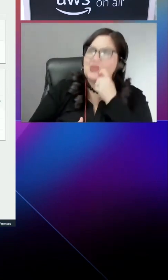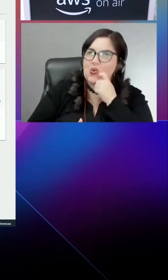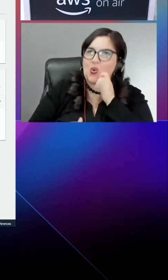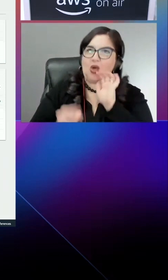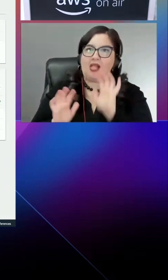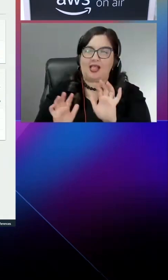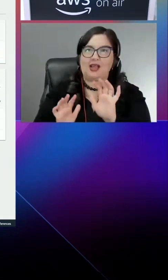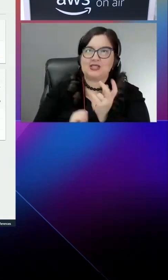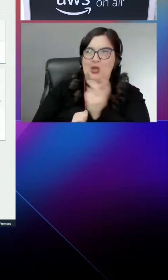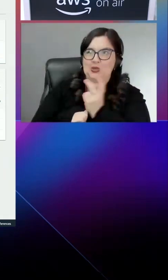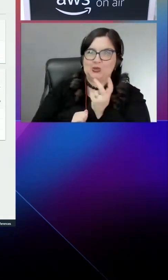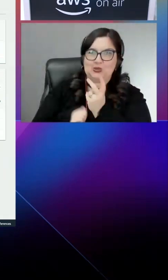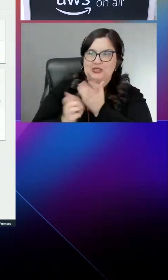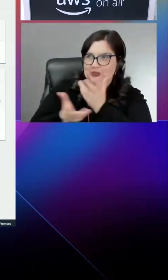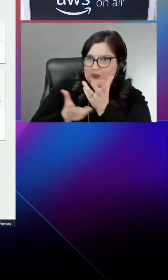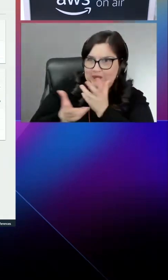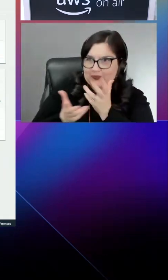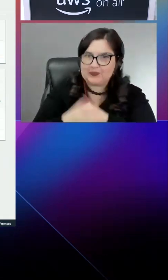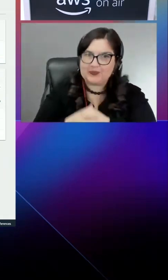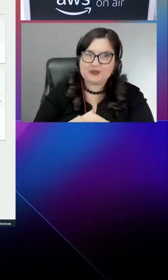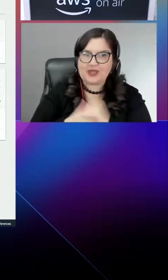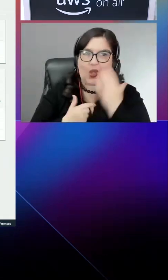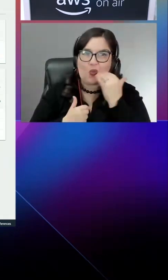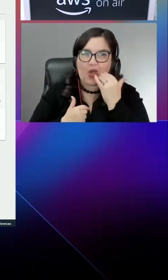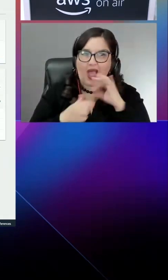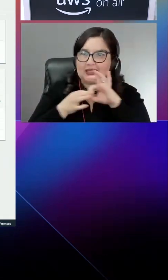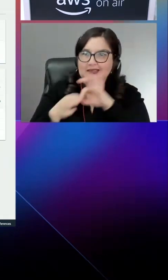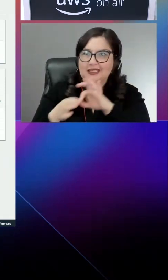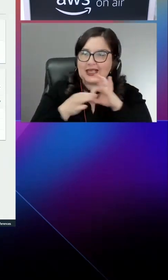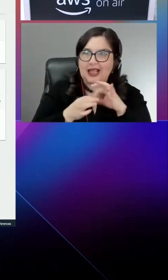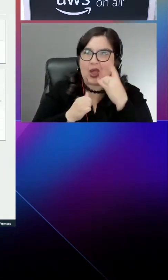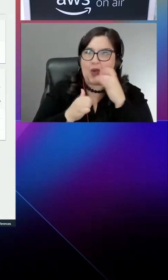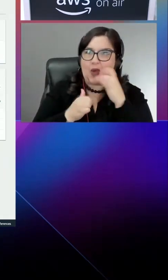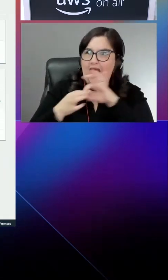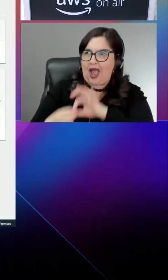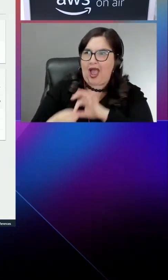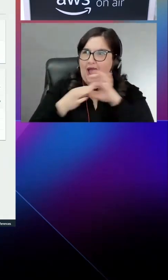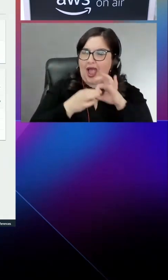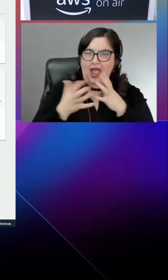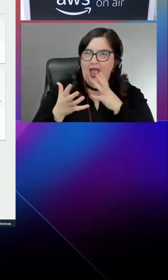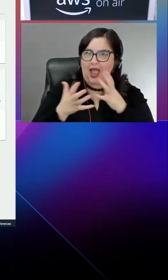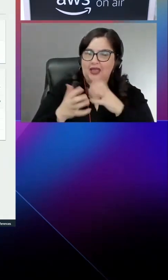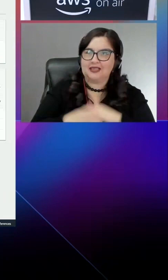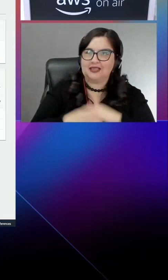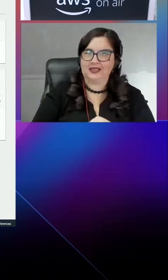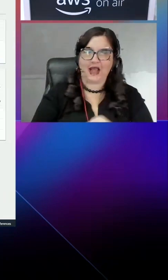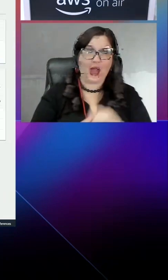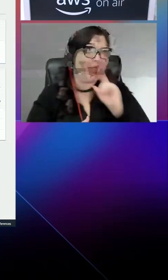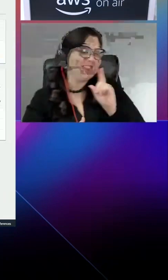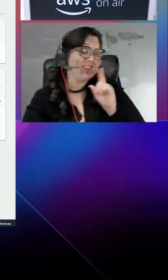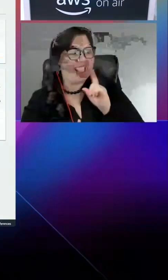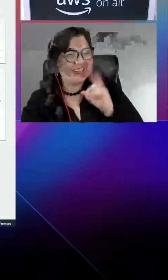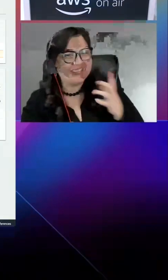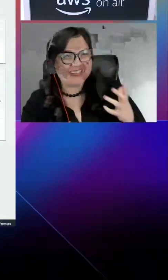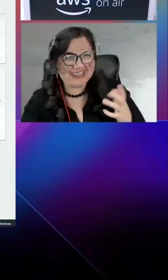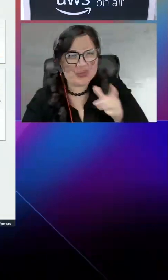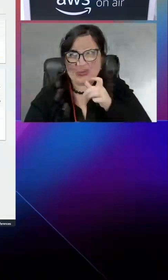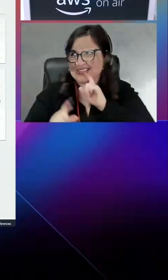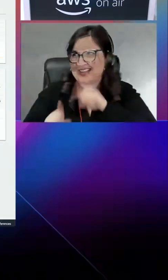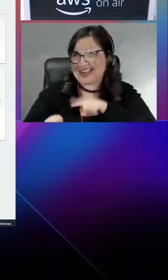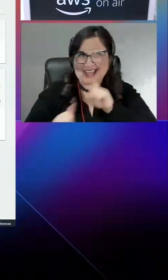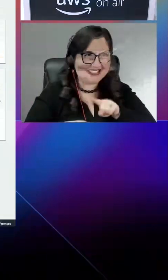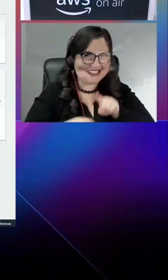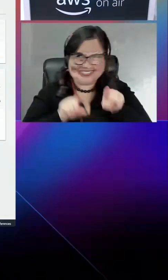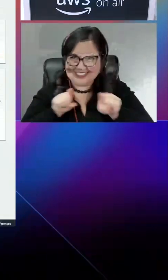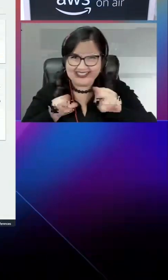together? How does SiteLink right. and Cloud One yeah. relate to each other? Yeah, absolutely. Yeah. Who's going to take that one? Take it there.